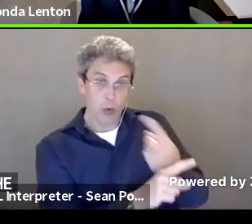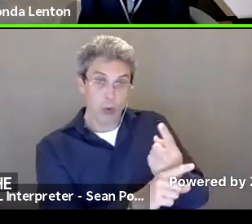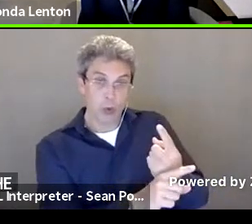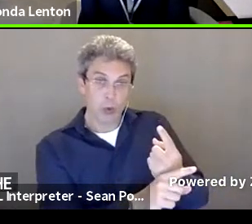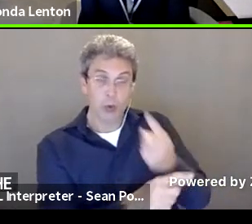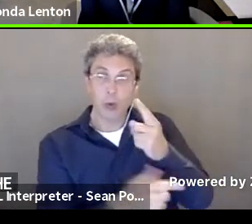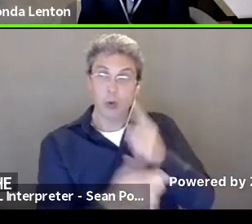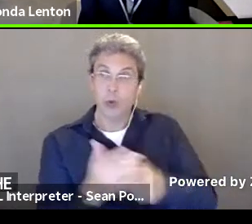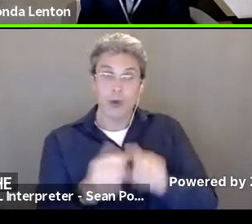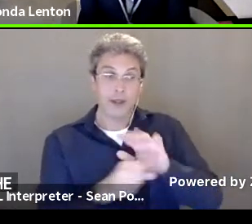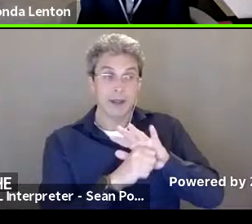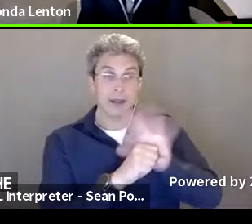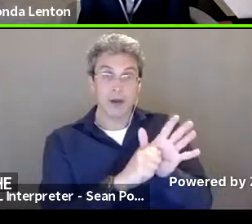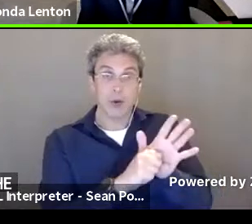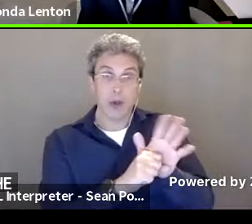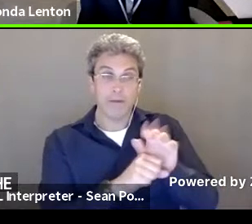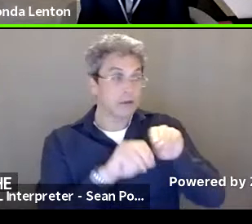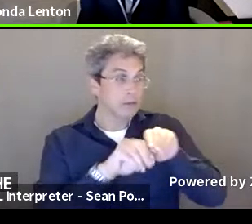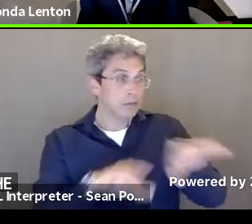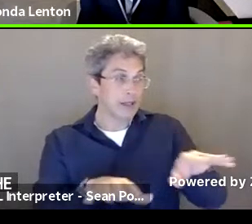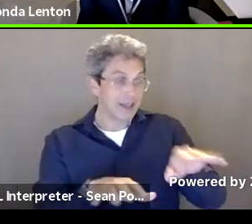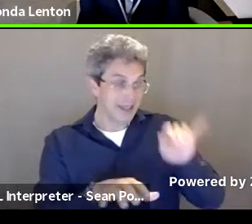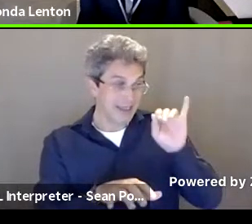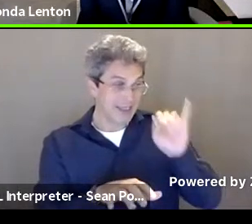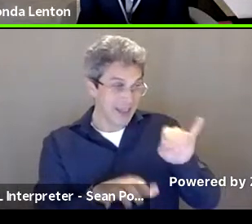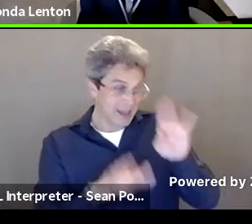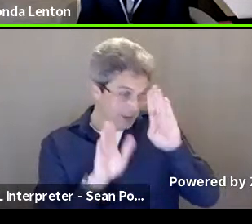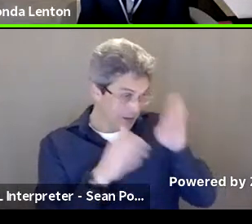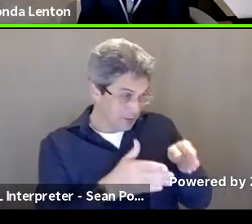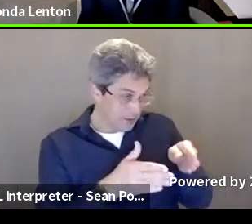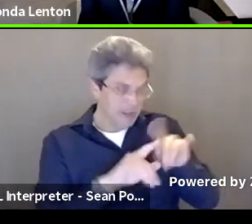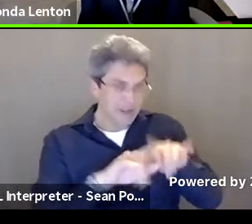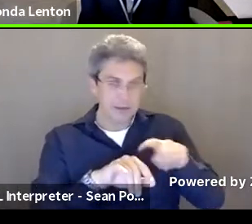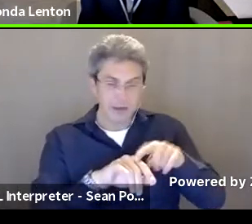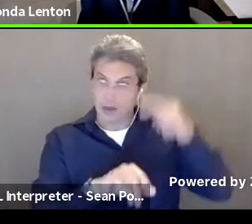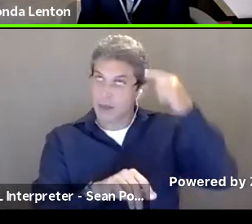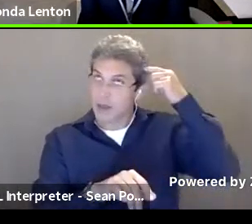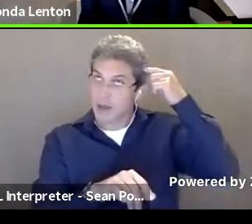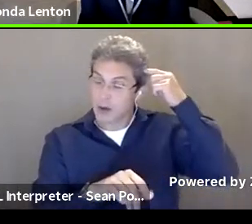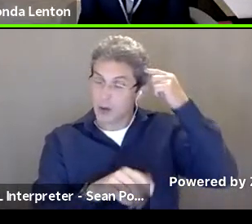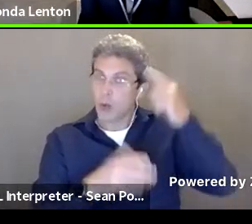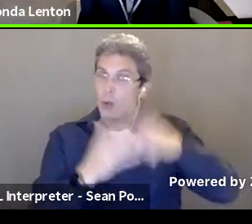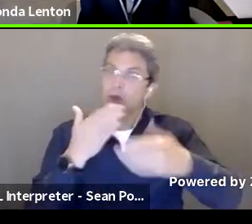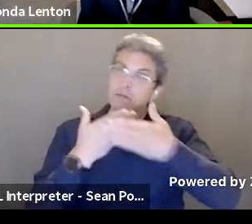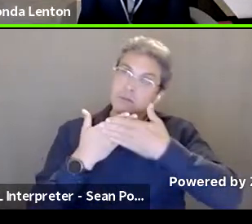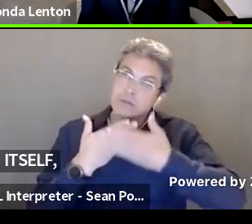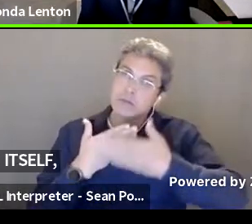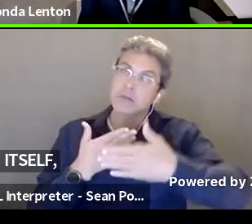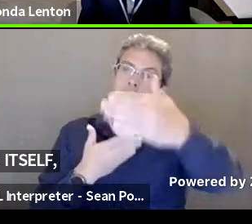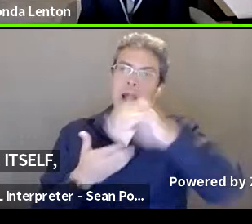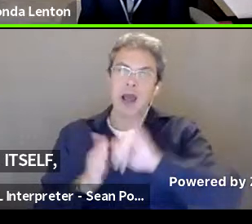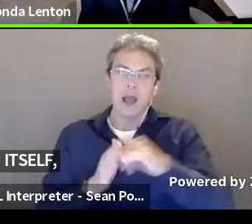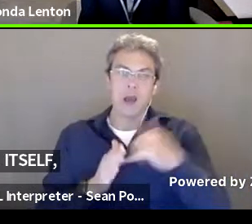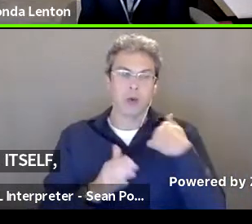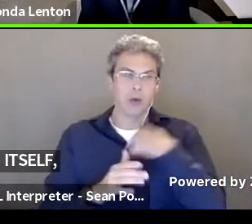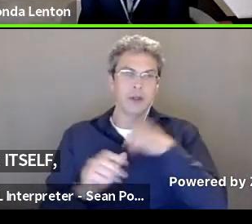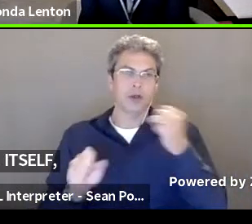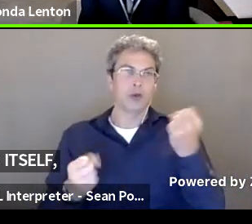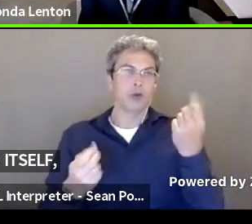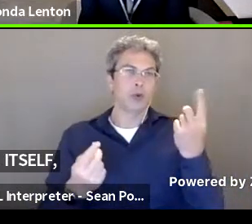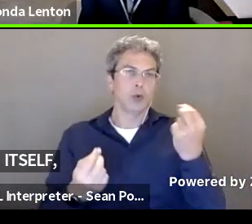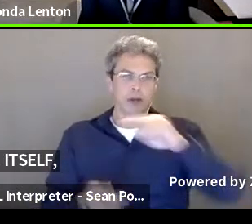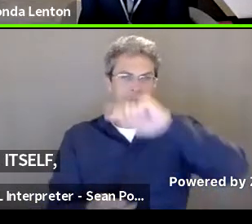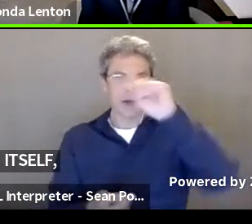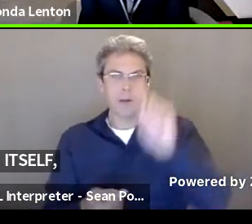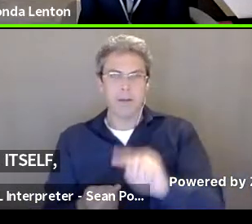of the pandemic itself, but to be thinking all the time about recovery and mitigation. How can we mitigate the impact, and